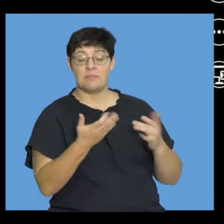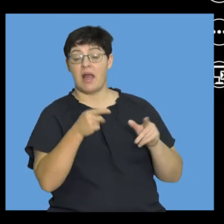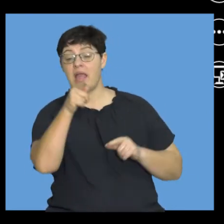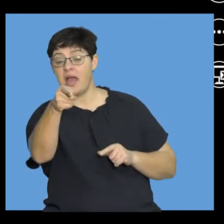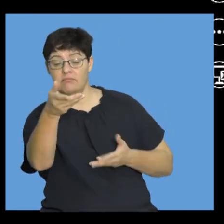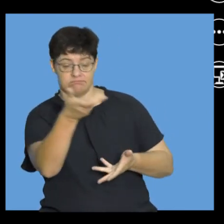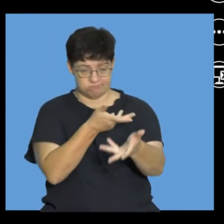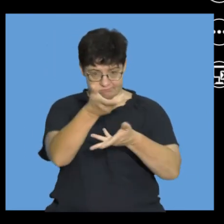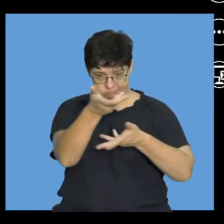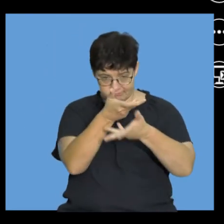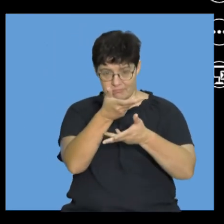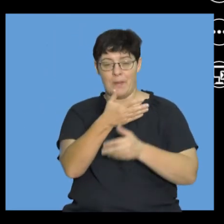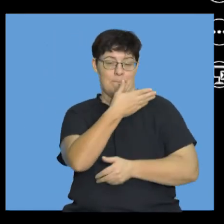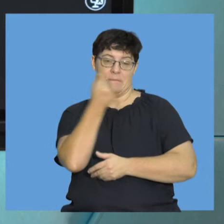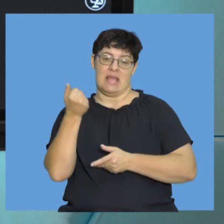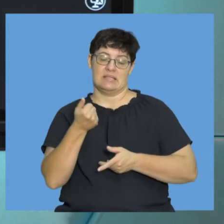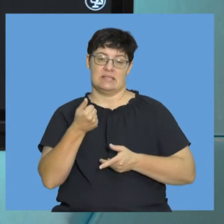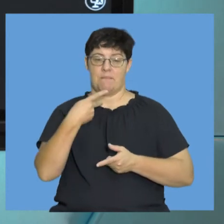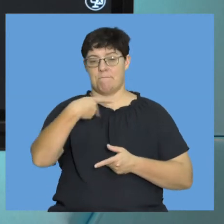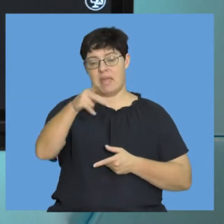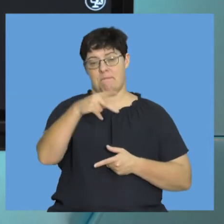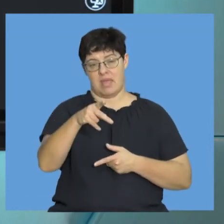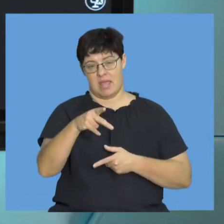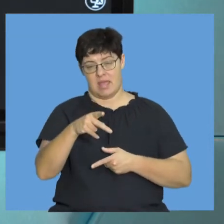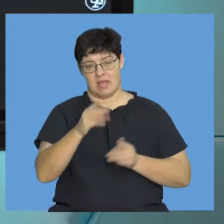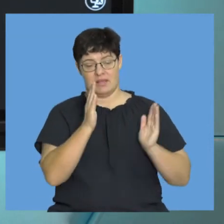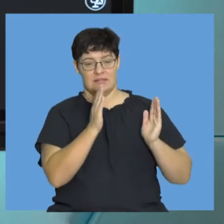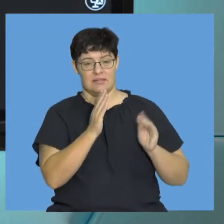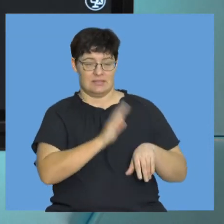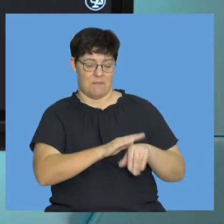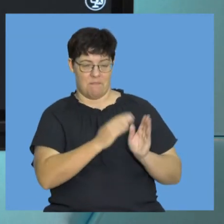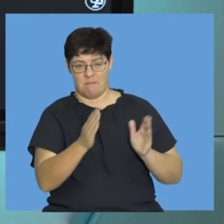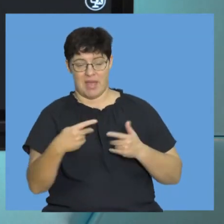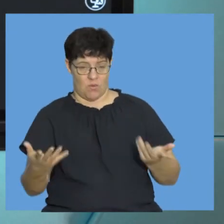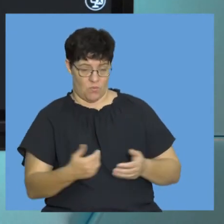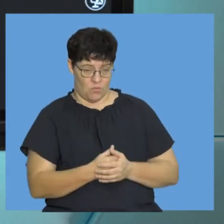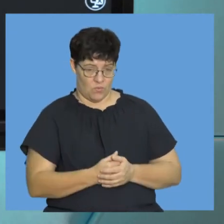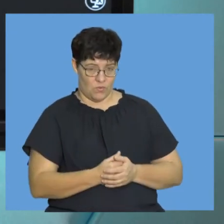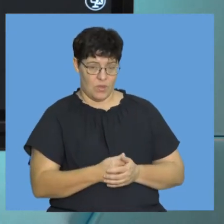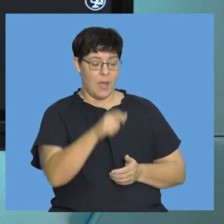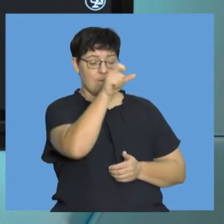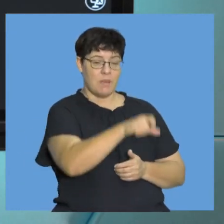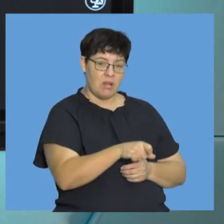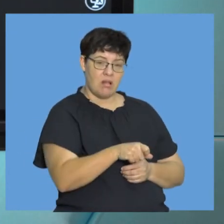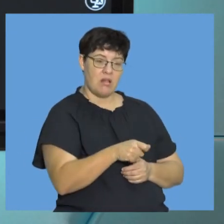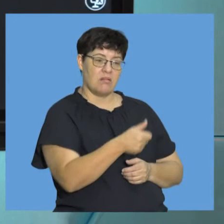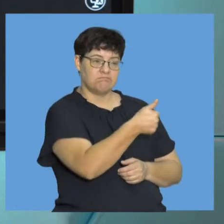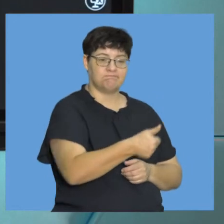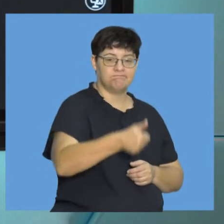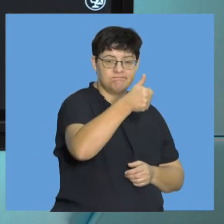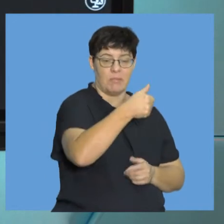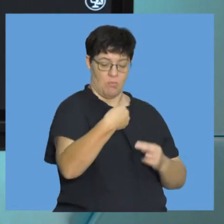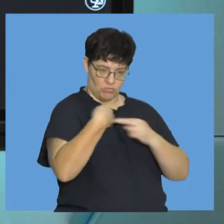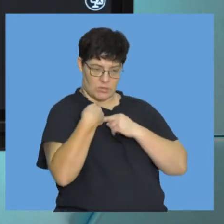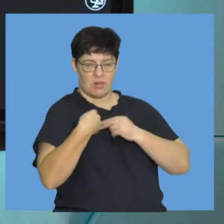suppliers. Absolutely important. People that are in charge of procuring, people in